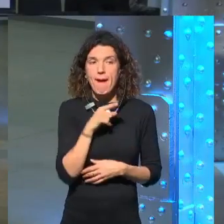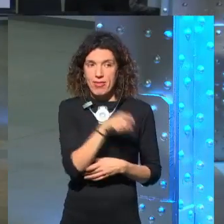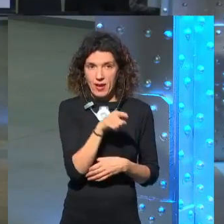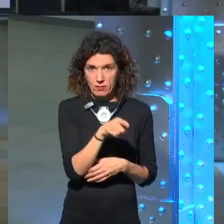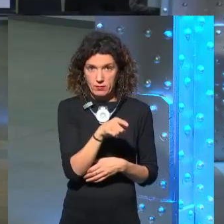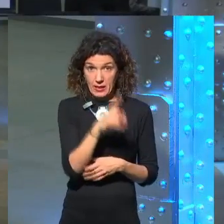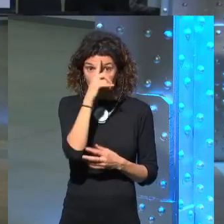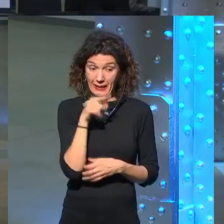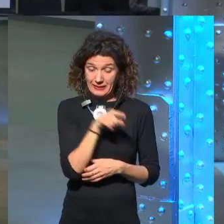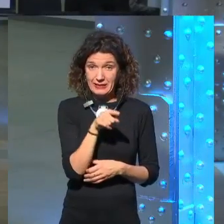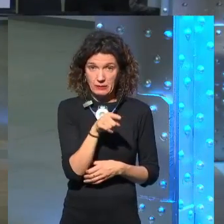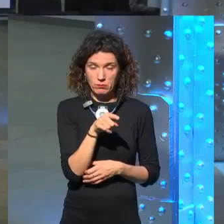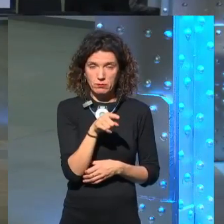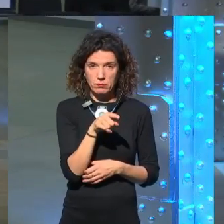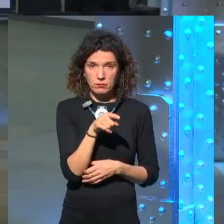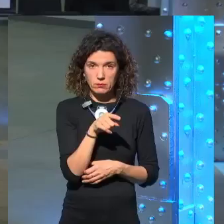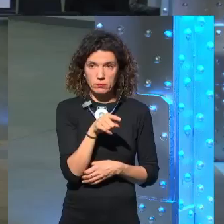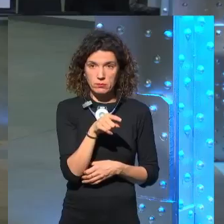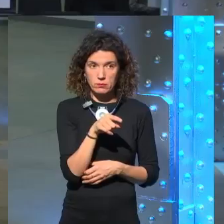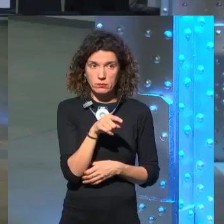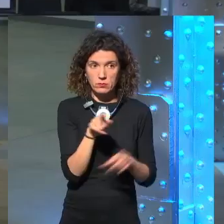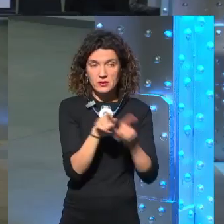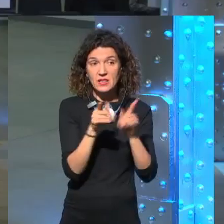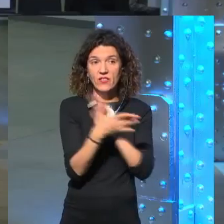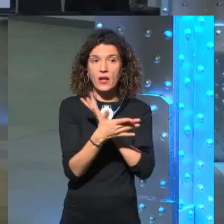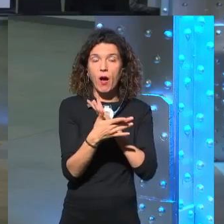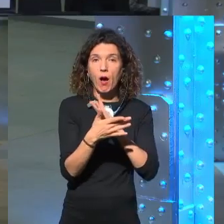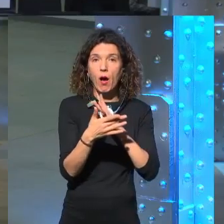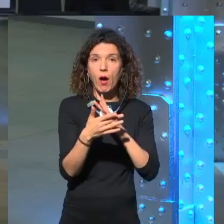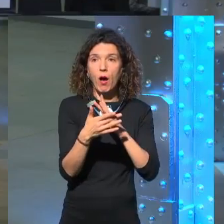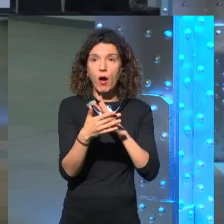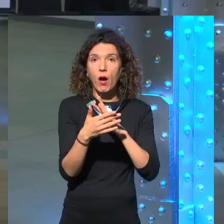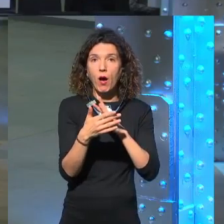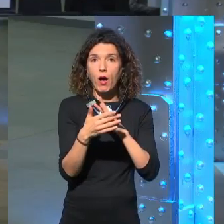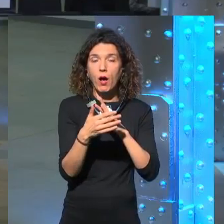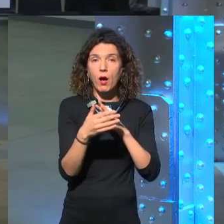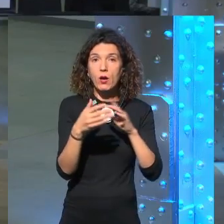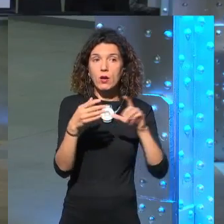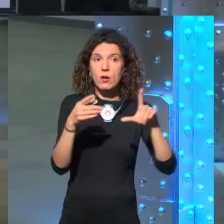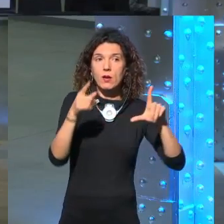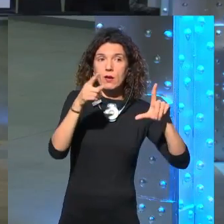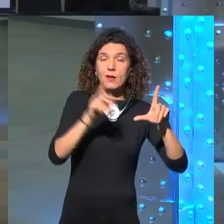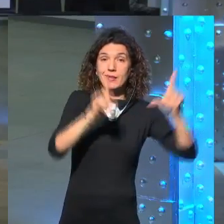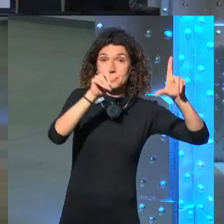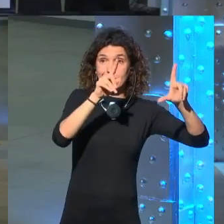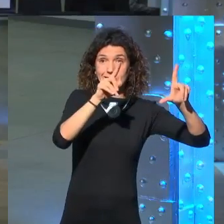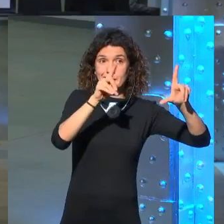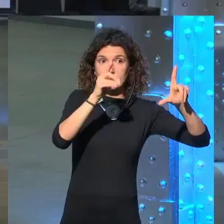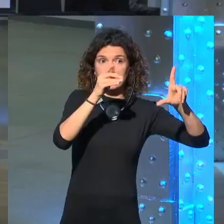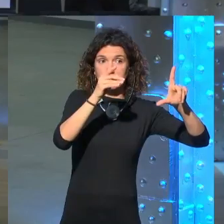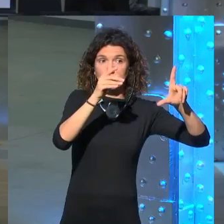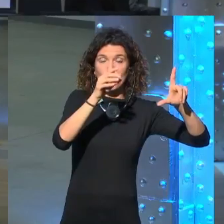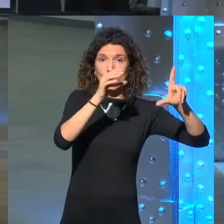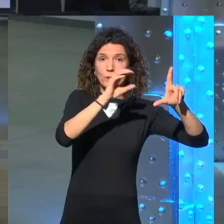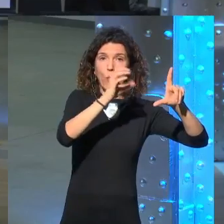picture here is fractal. The one in the bottom right-hand corner is fractal. It means a very small change. So what are the parameters